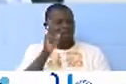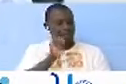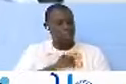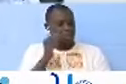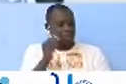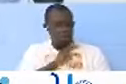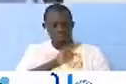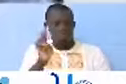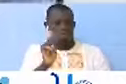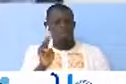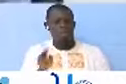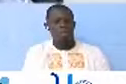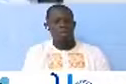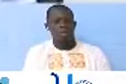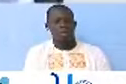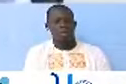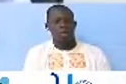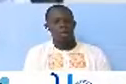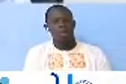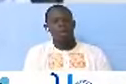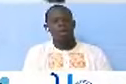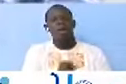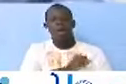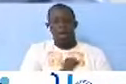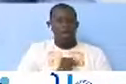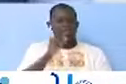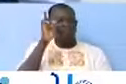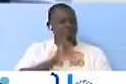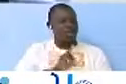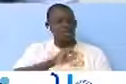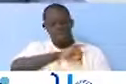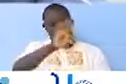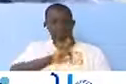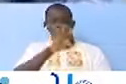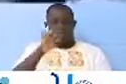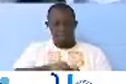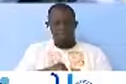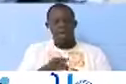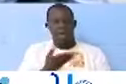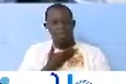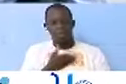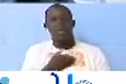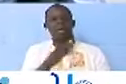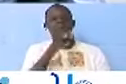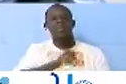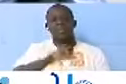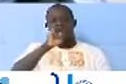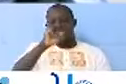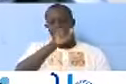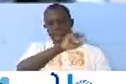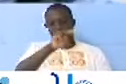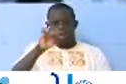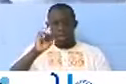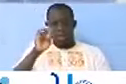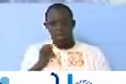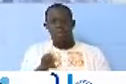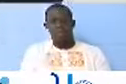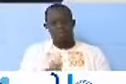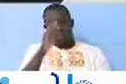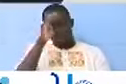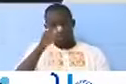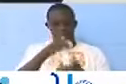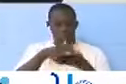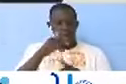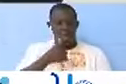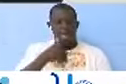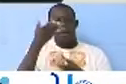or father, but our fathers are related. Yeah, Mr. Sanneh, thank you very much. I believe that some of the things